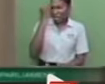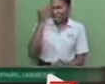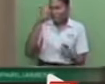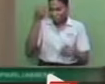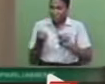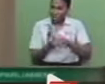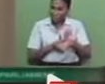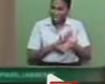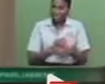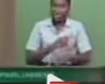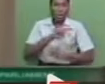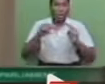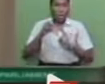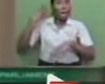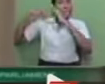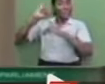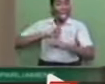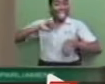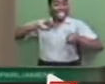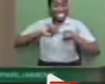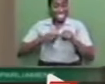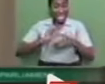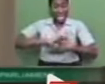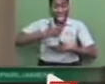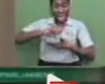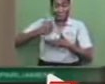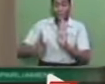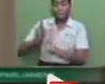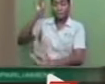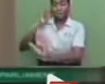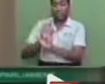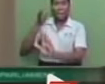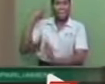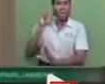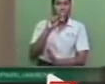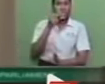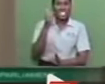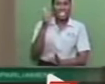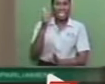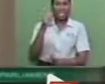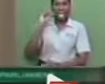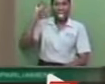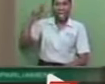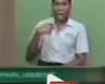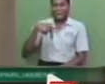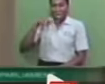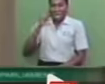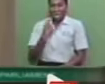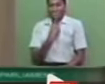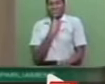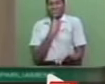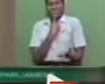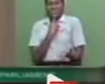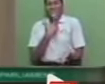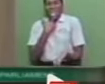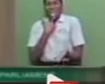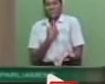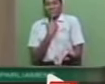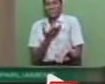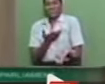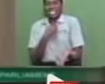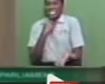When I started the laptop program in 2010, they ridiculed it, they vilified it, they belittled